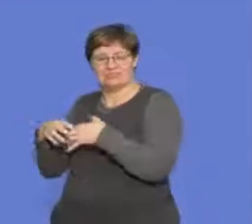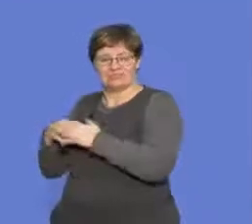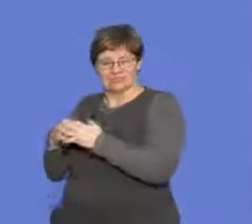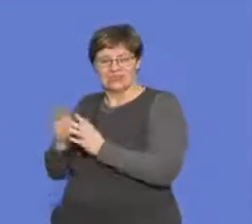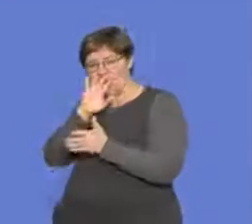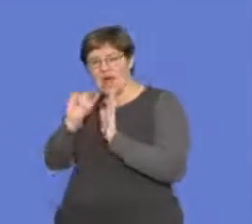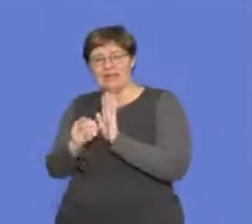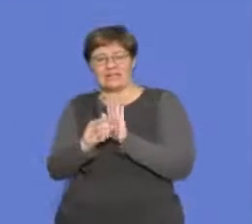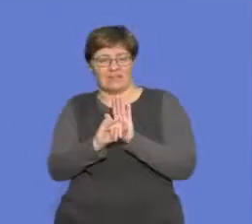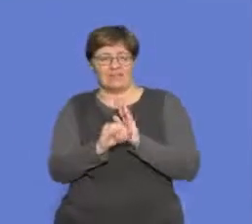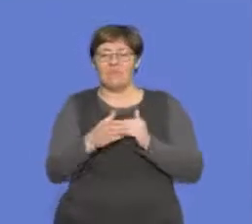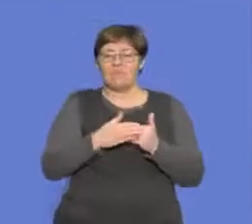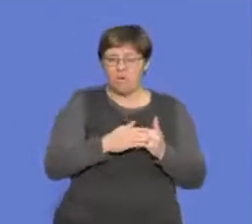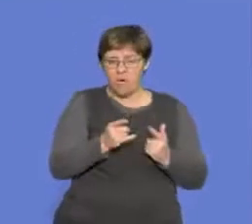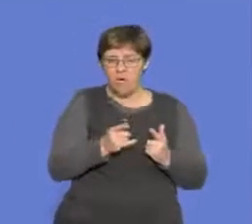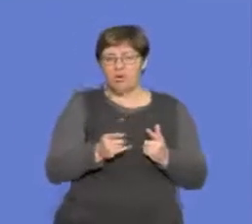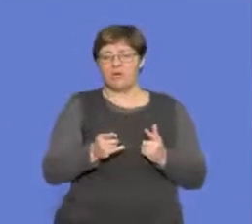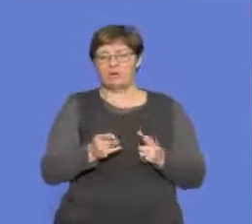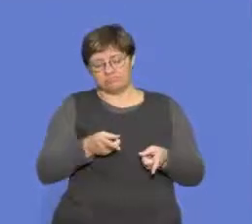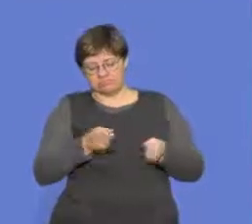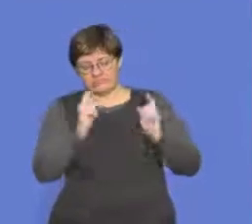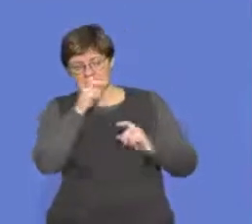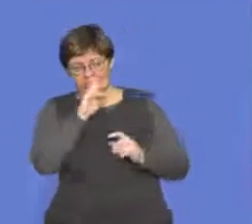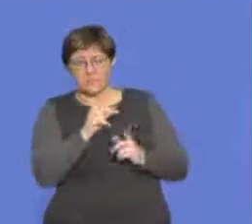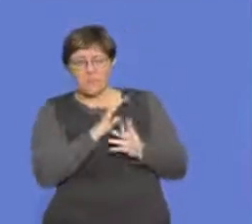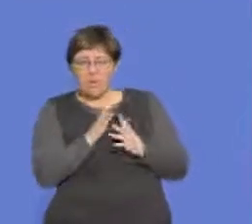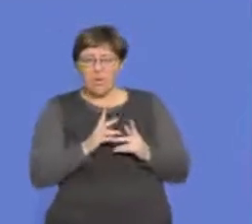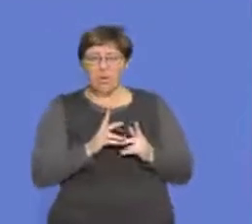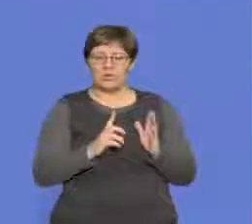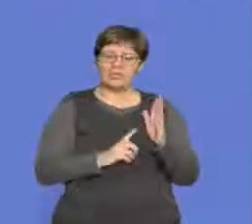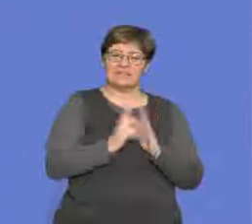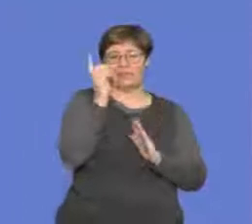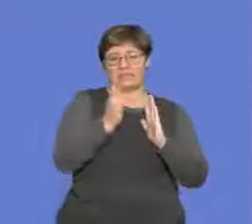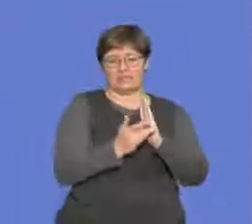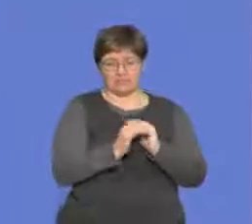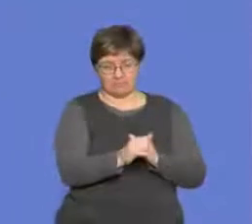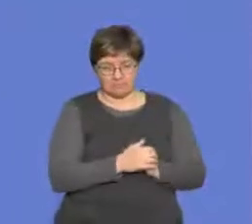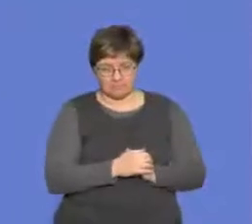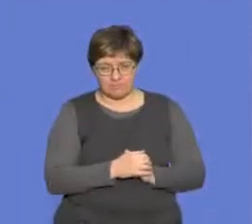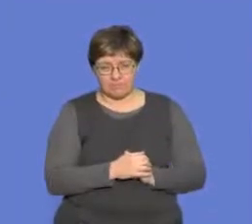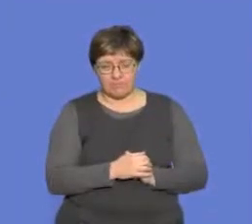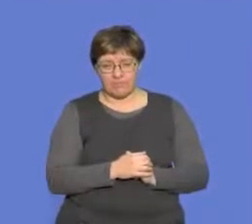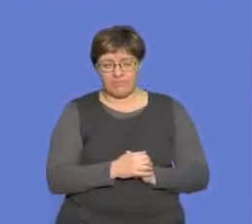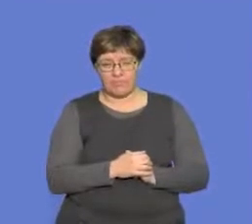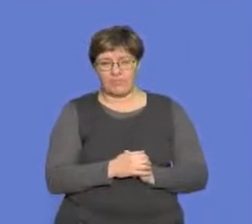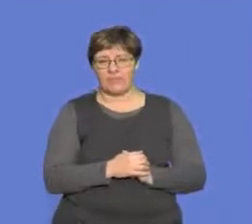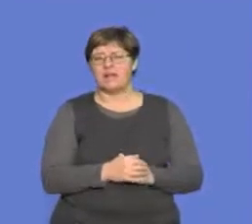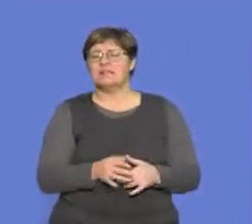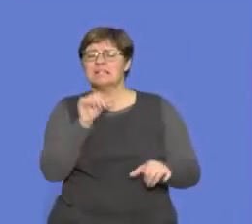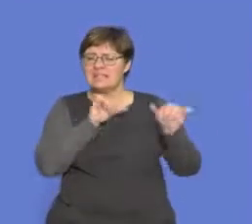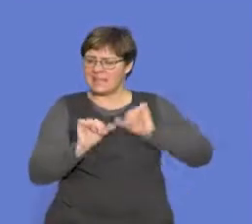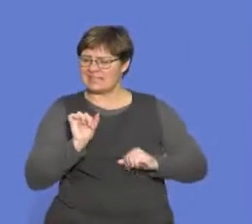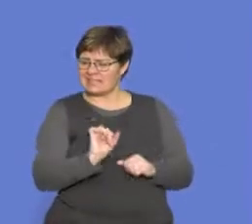identify features more stringently using more evolved and developed techniques. It is in nature of science that